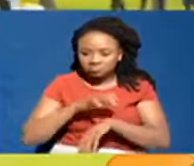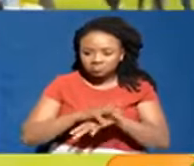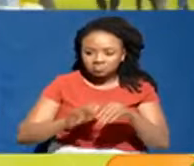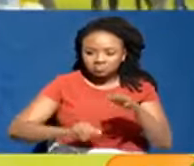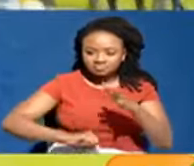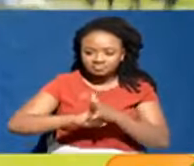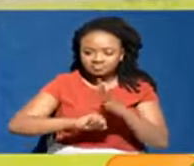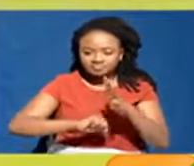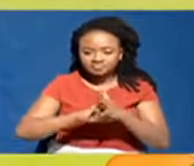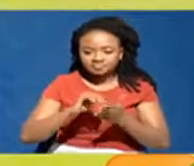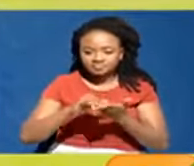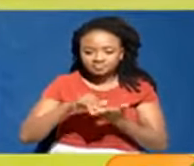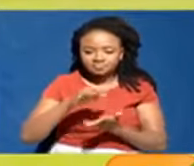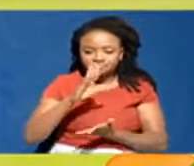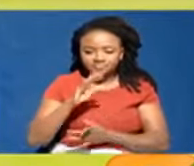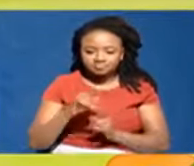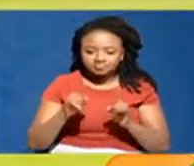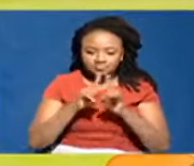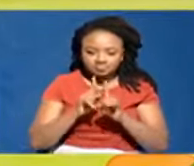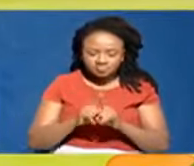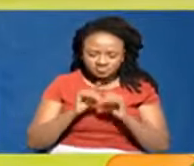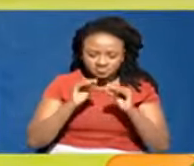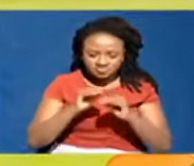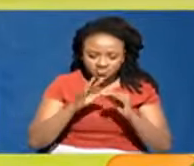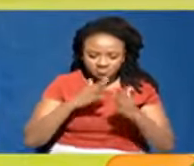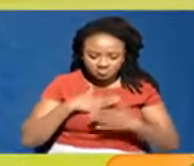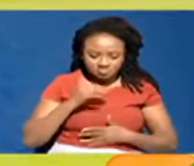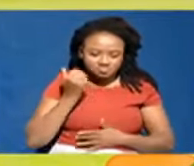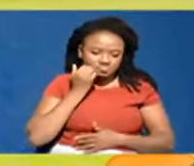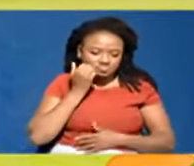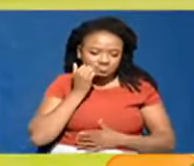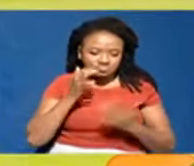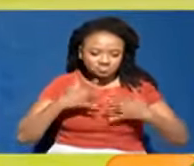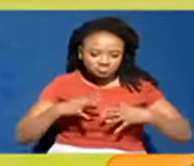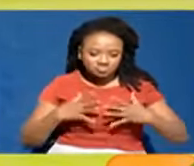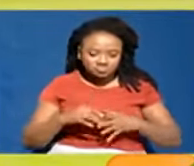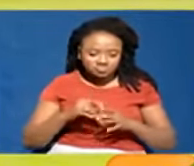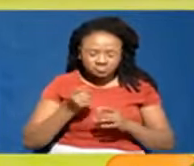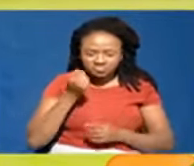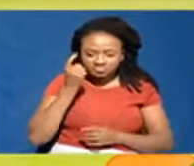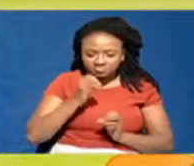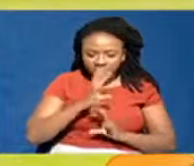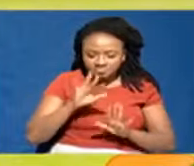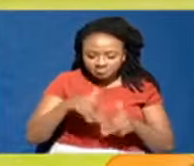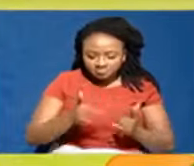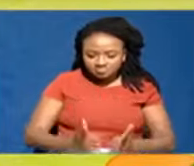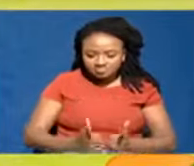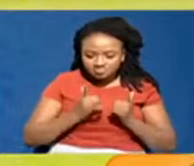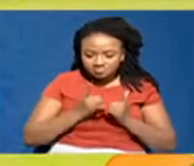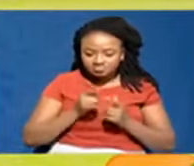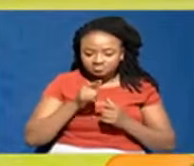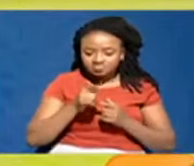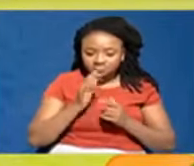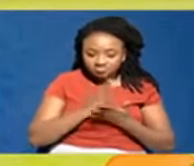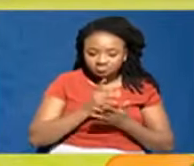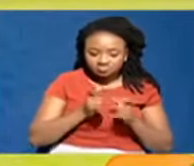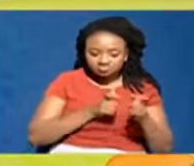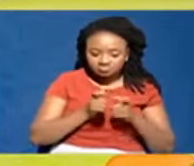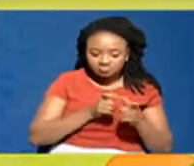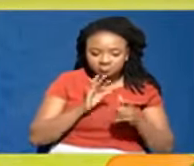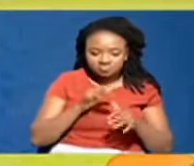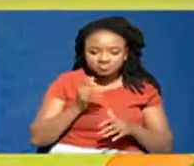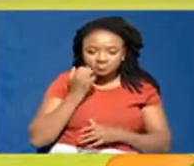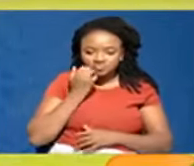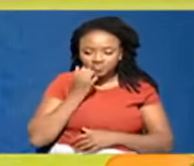support and educating our patients, basically. We're educating them about how to live with the disease, how to manage it on a